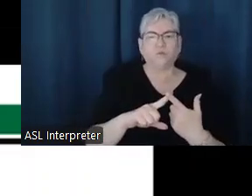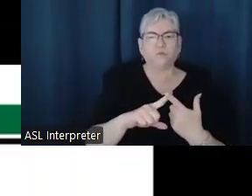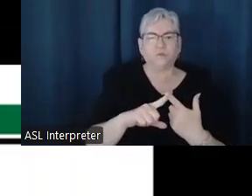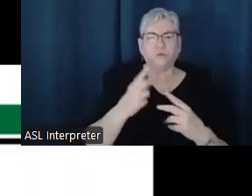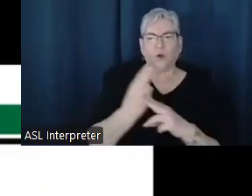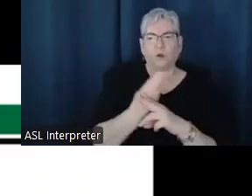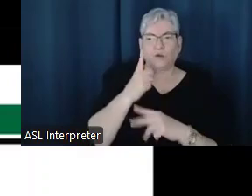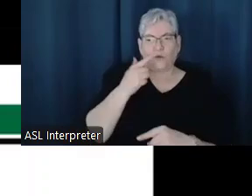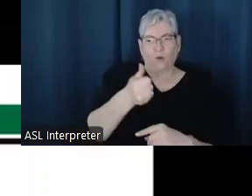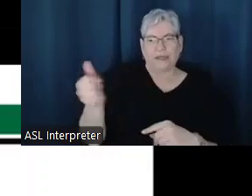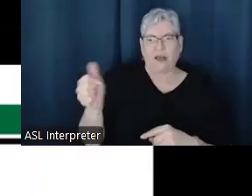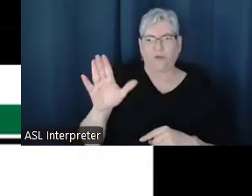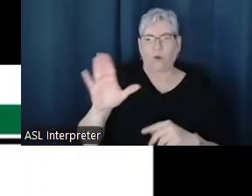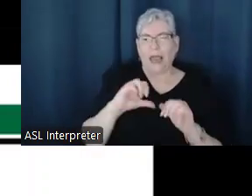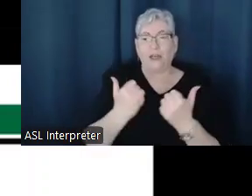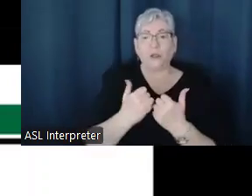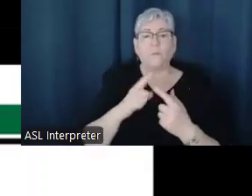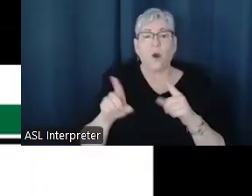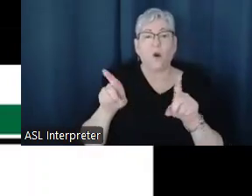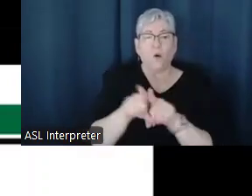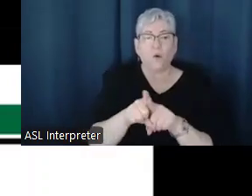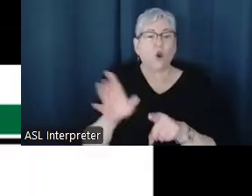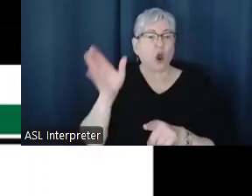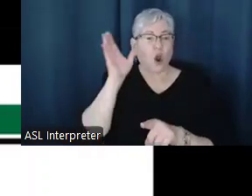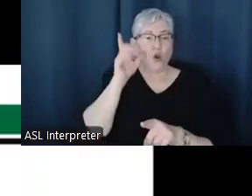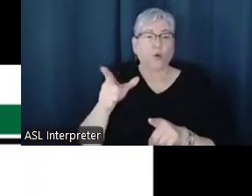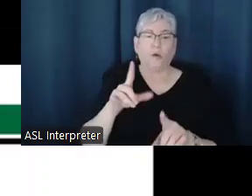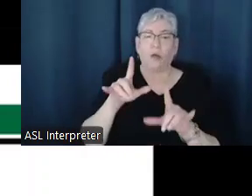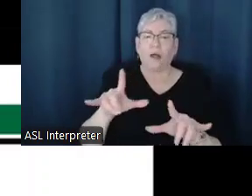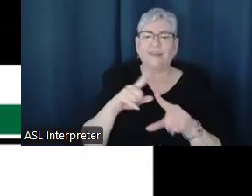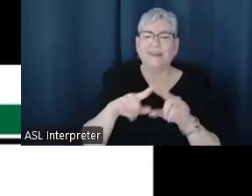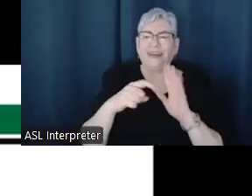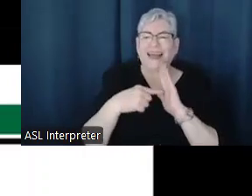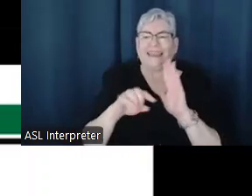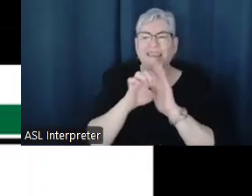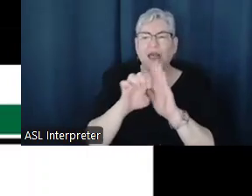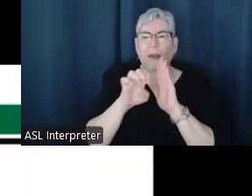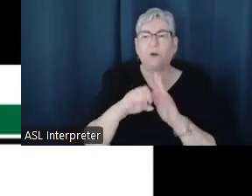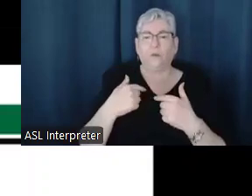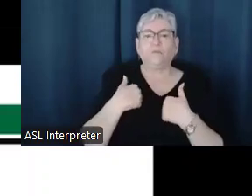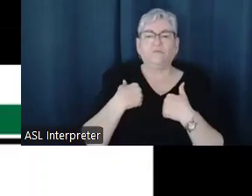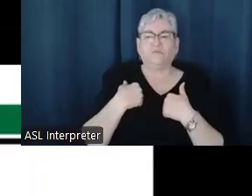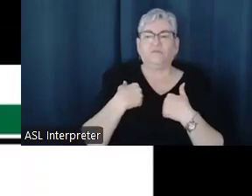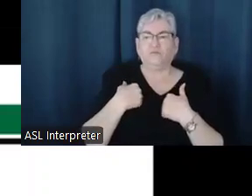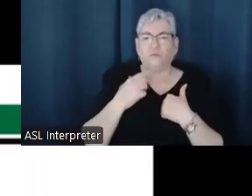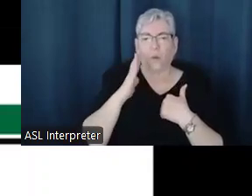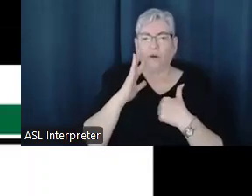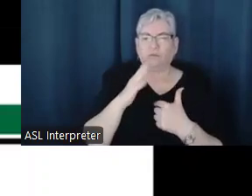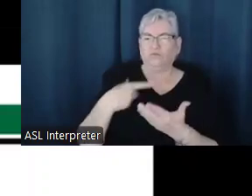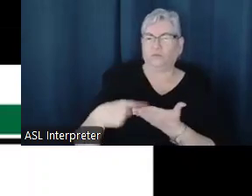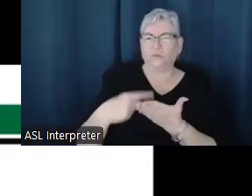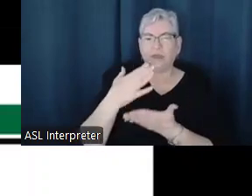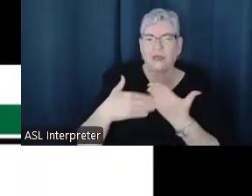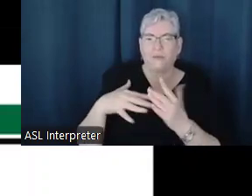agencies. But we also did hear that you guys really love examples, so we are going to get into some of the content of